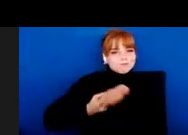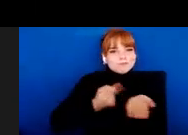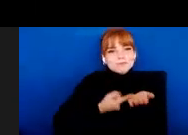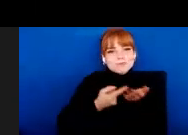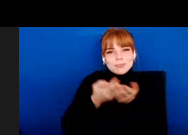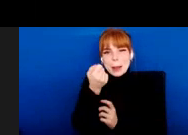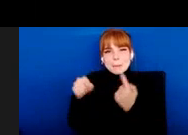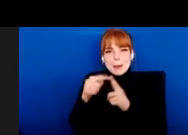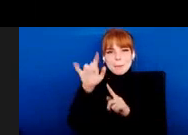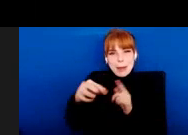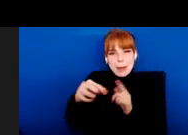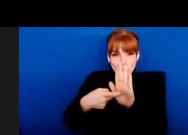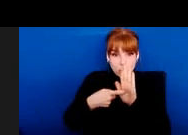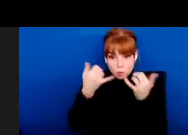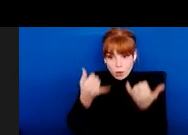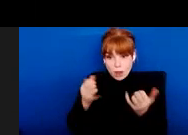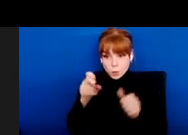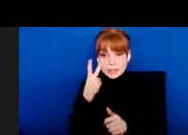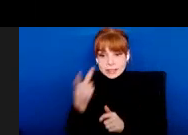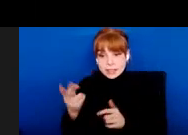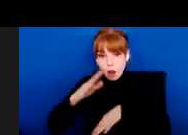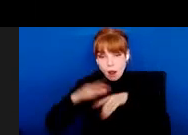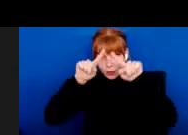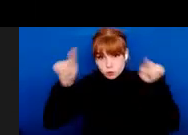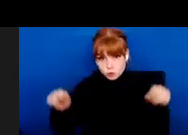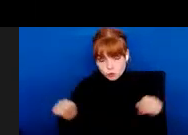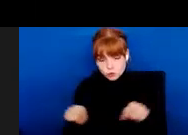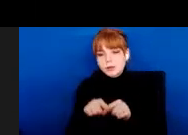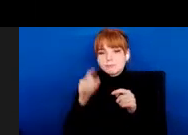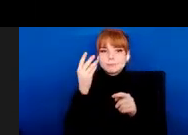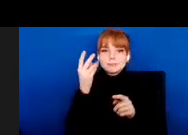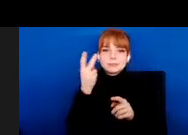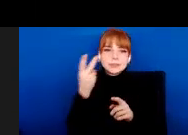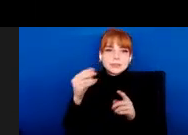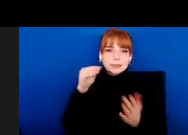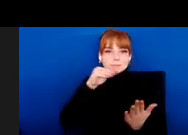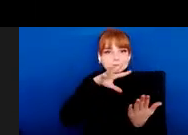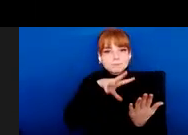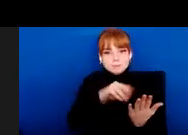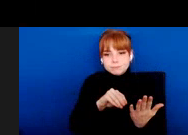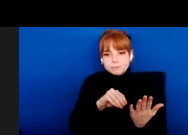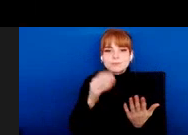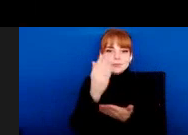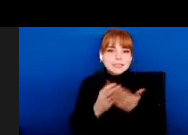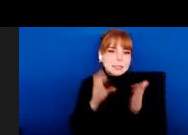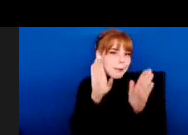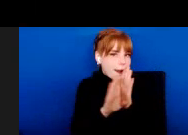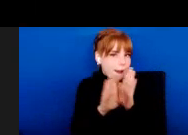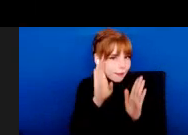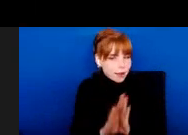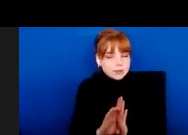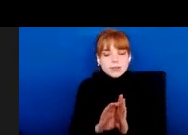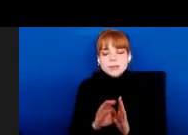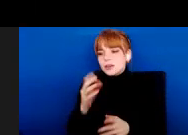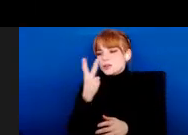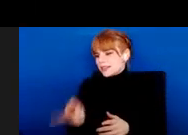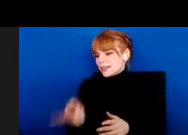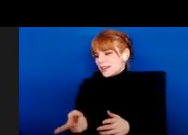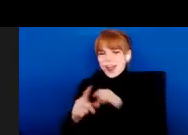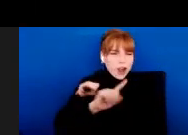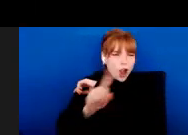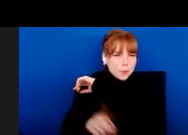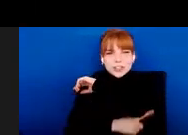We've got on the screen right now, this is a screenshot of some icons. There's a little downward pointing arrow, something that looks like a garbage can. I don't know, some